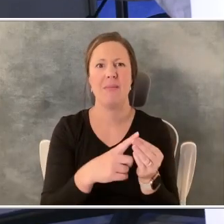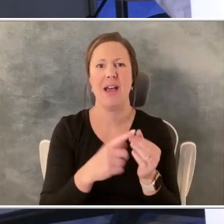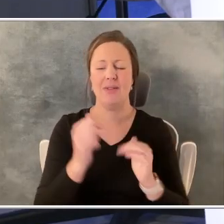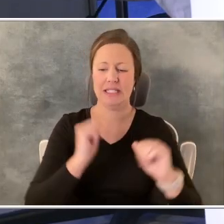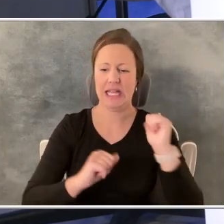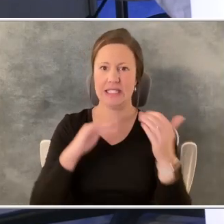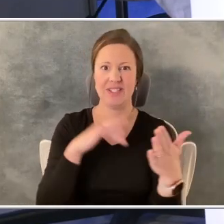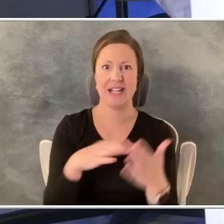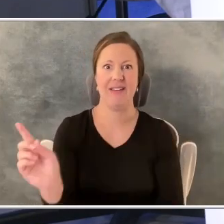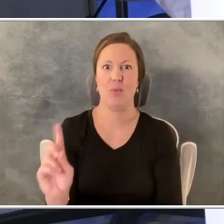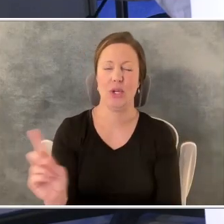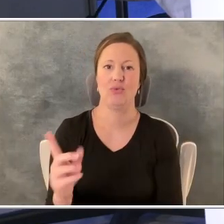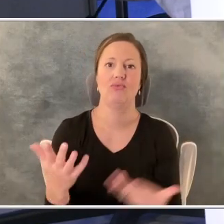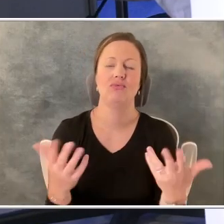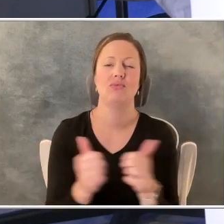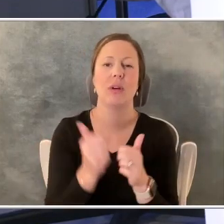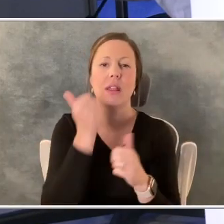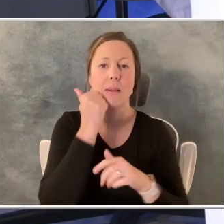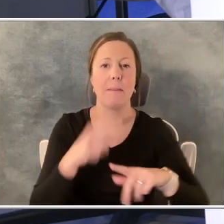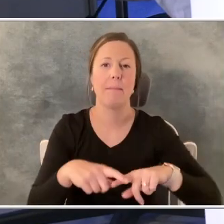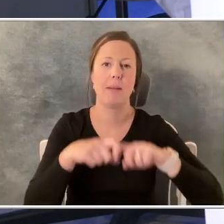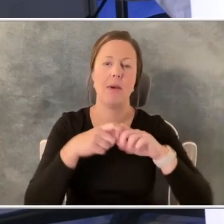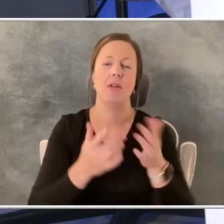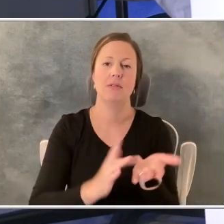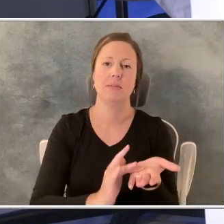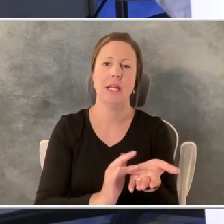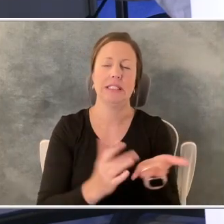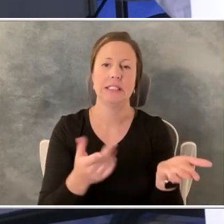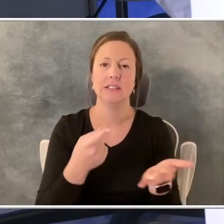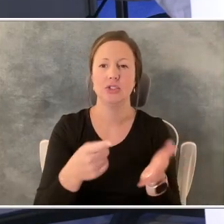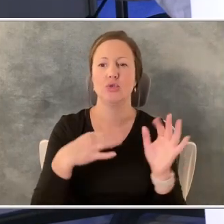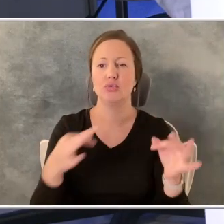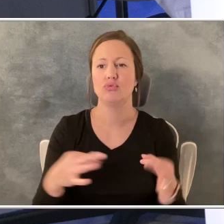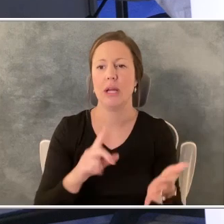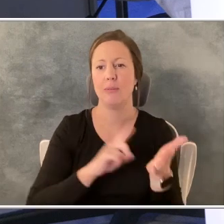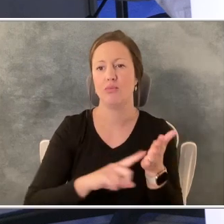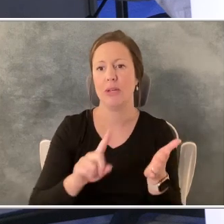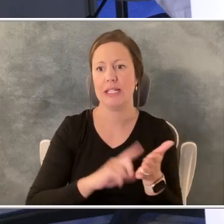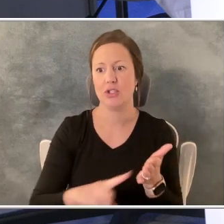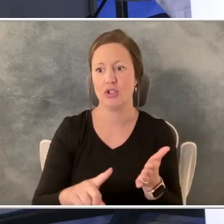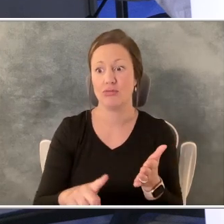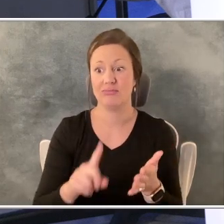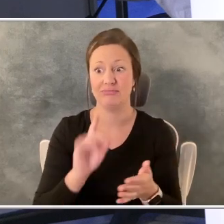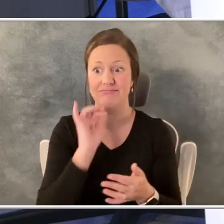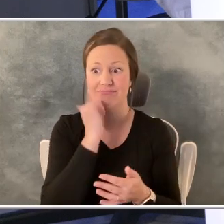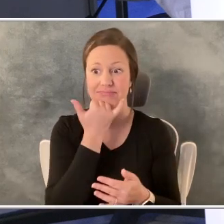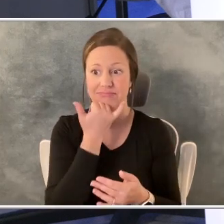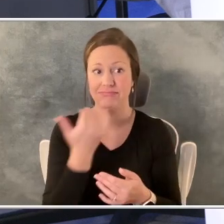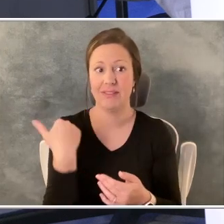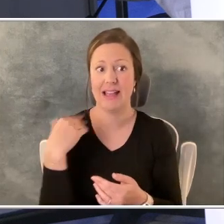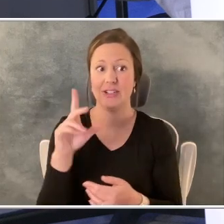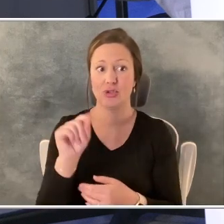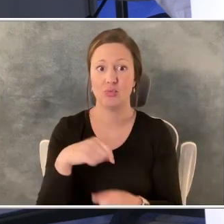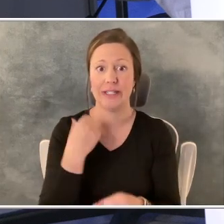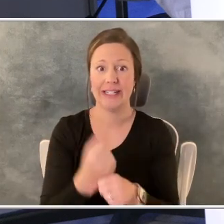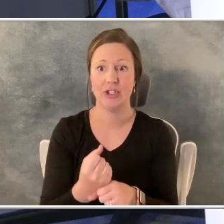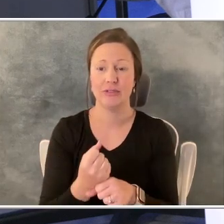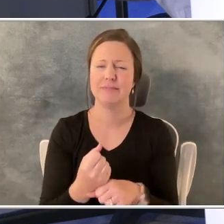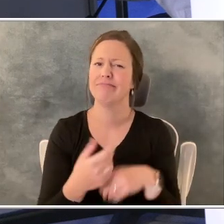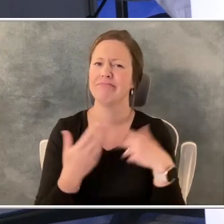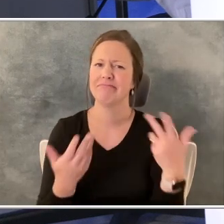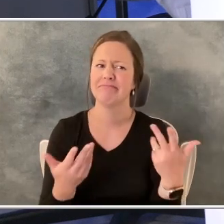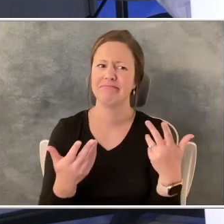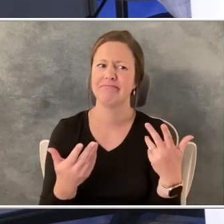menopausal medicine. You described research went wrong over the past 20 years. What has gone